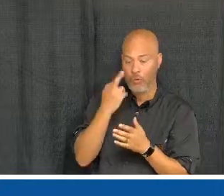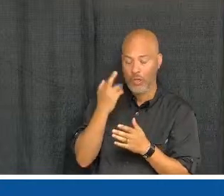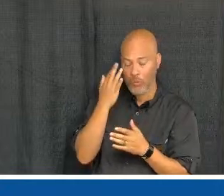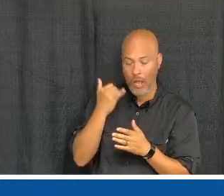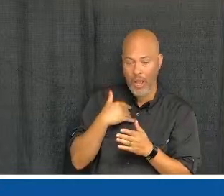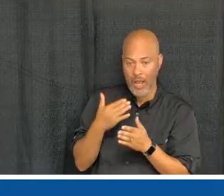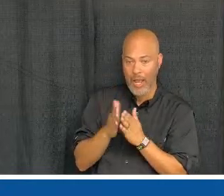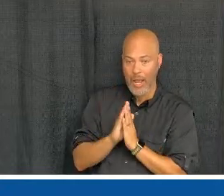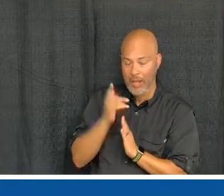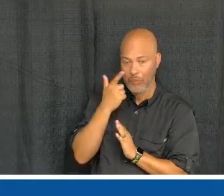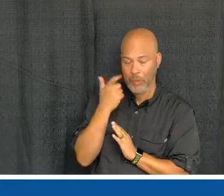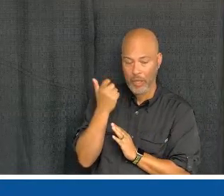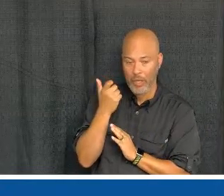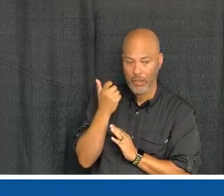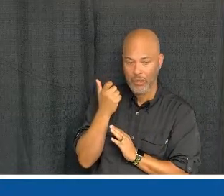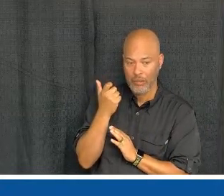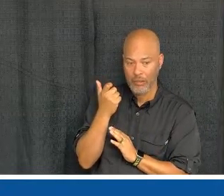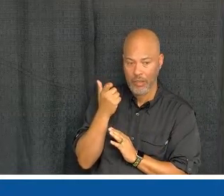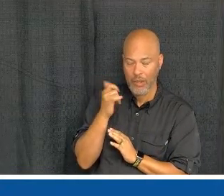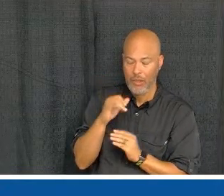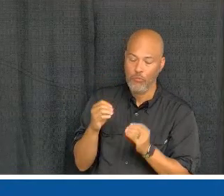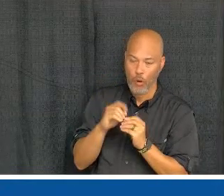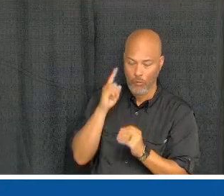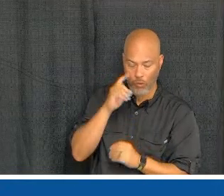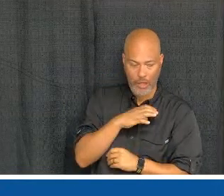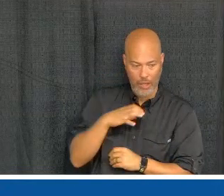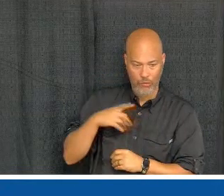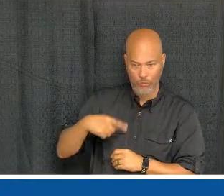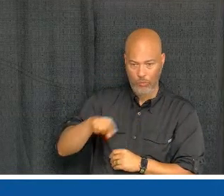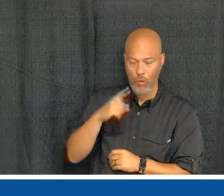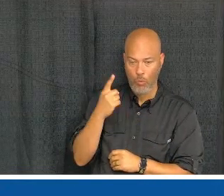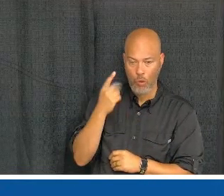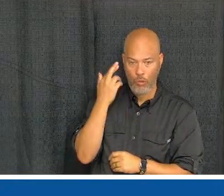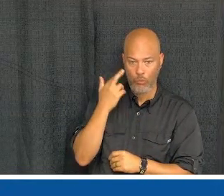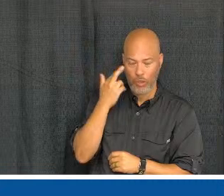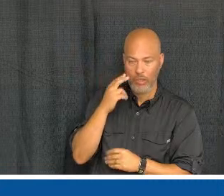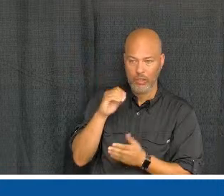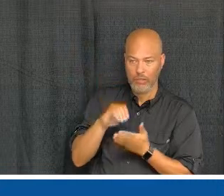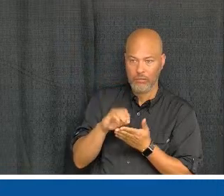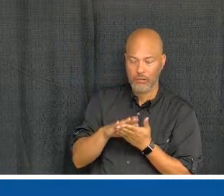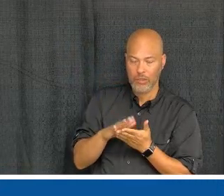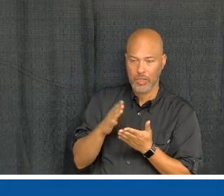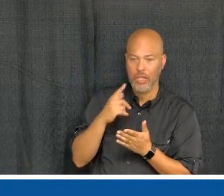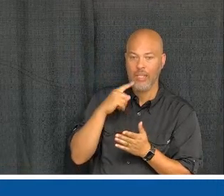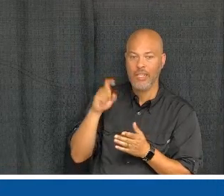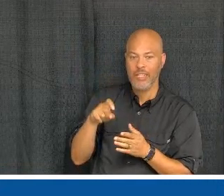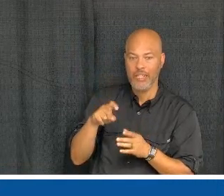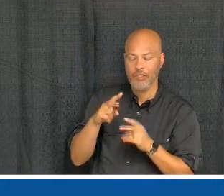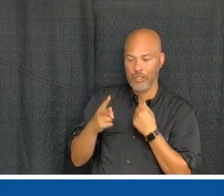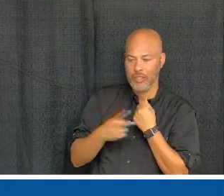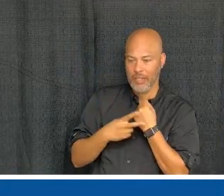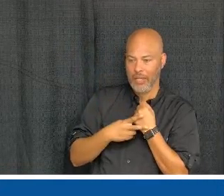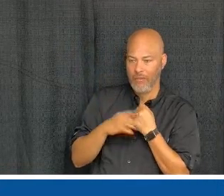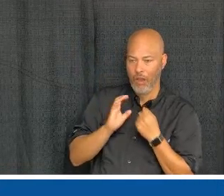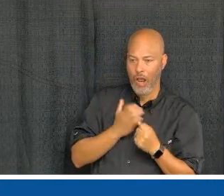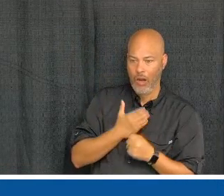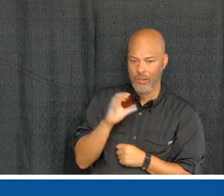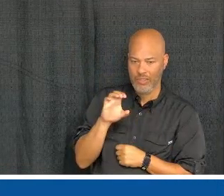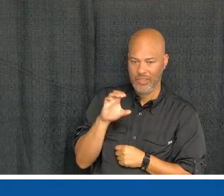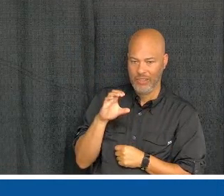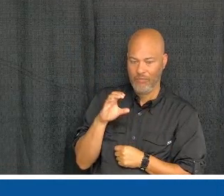that question is because, and this is more for the council, is because one of the reasons listed is the need to retain our